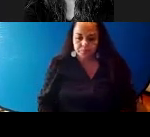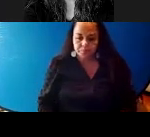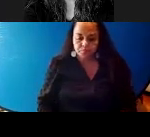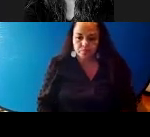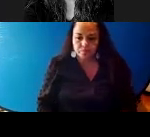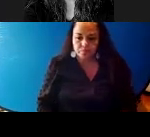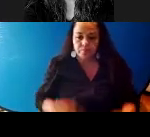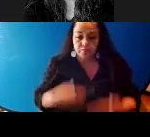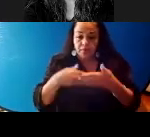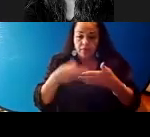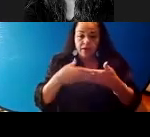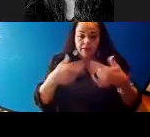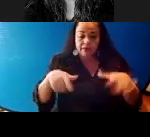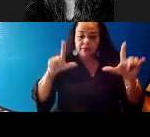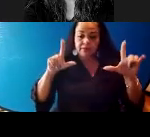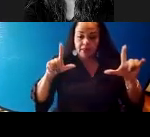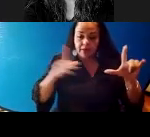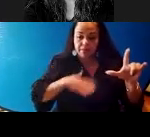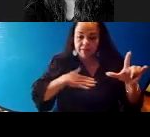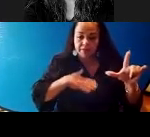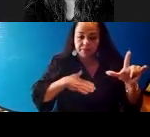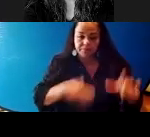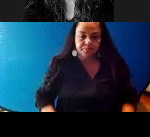You go to the next slide.